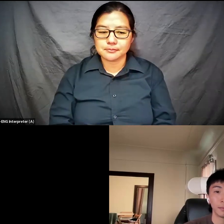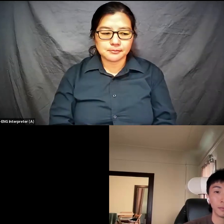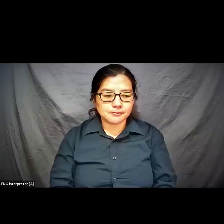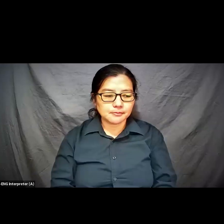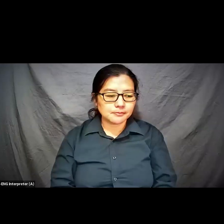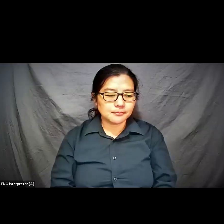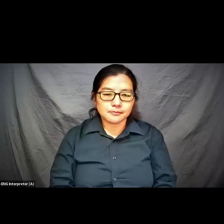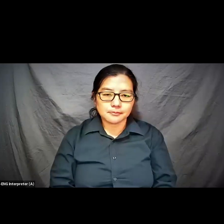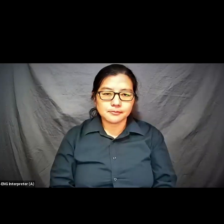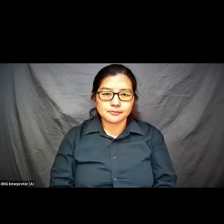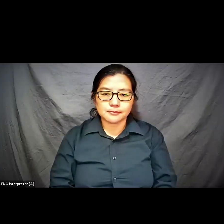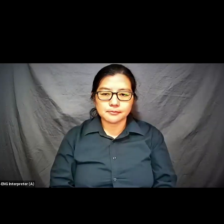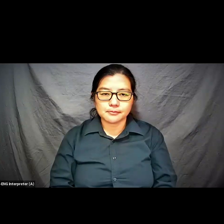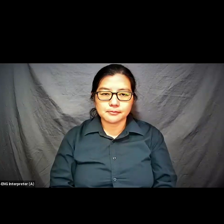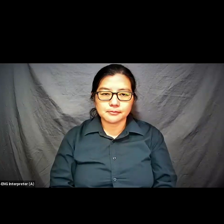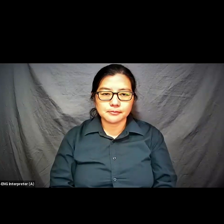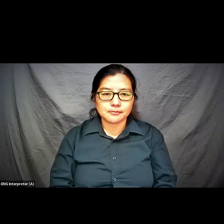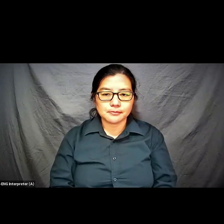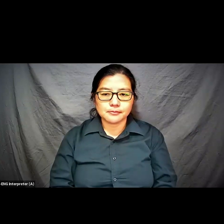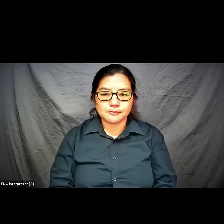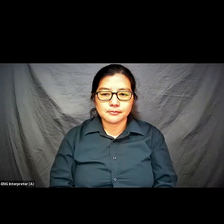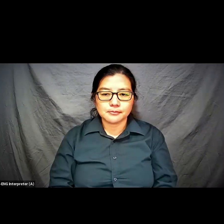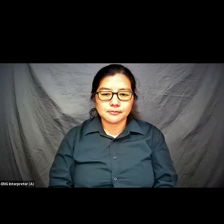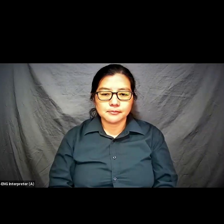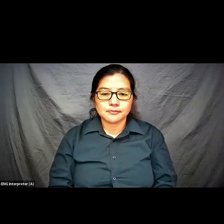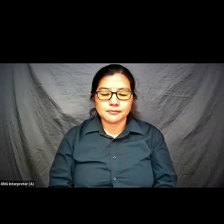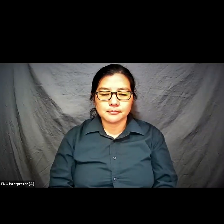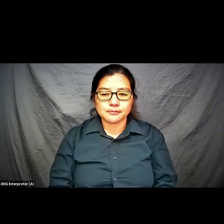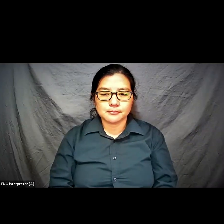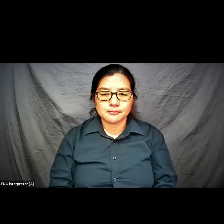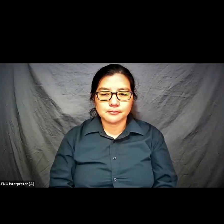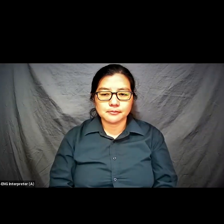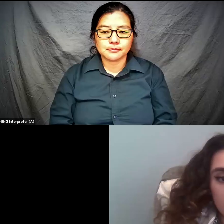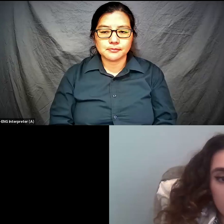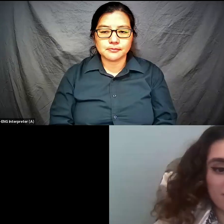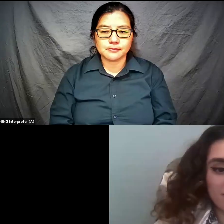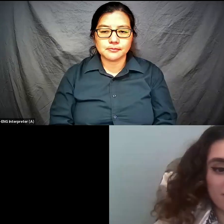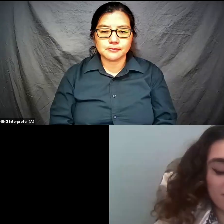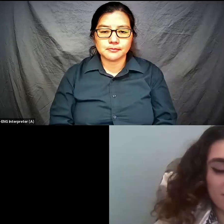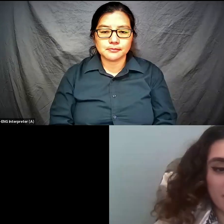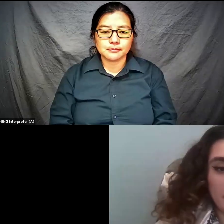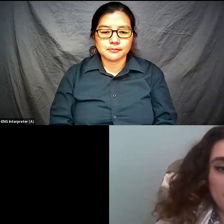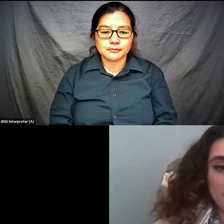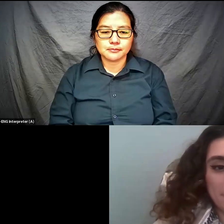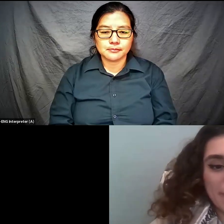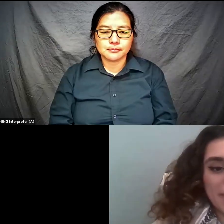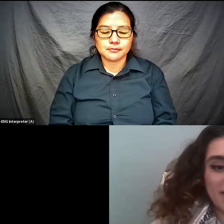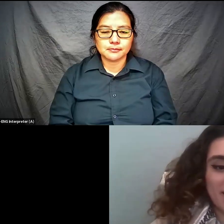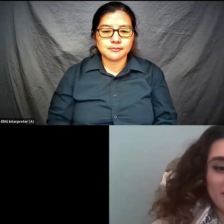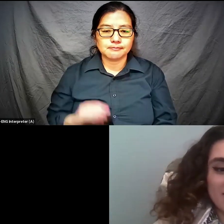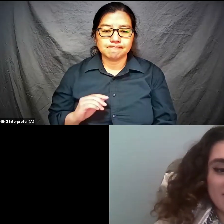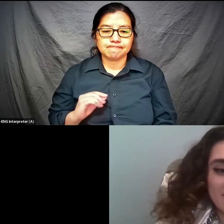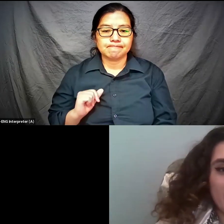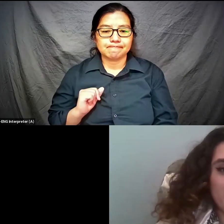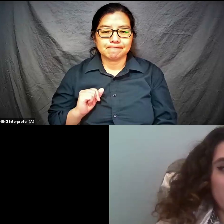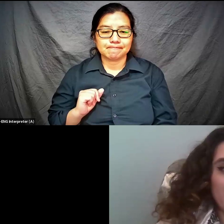grief around disconnection to land and disconnection to like other relationships, whether it be human or